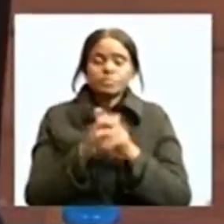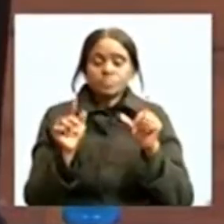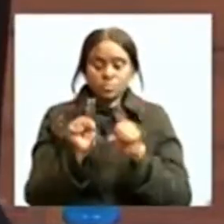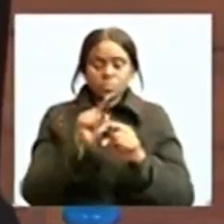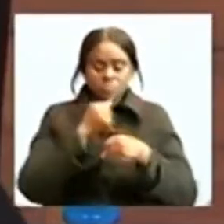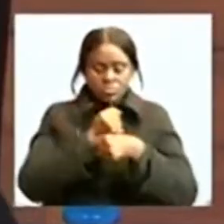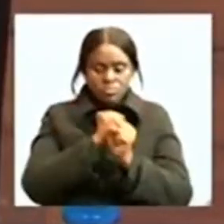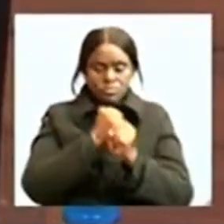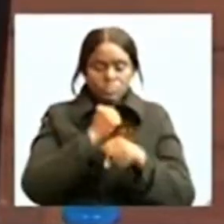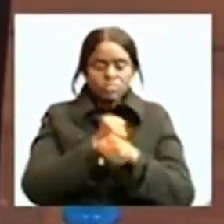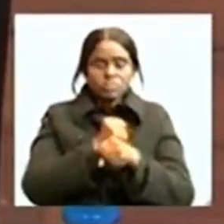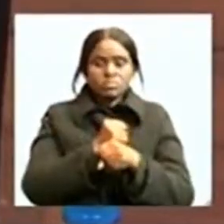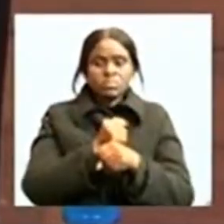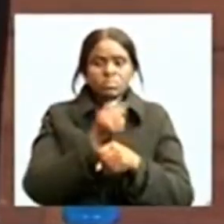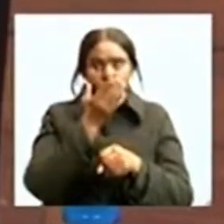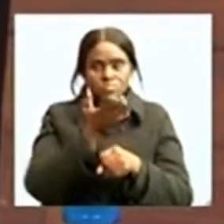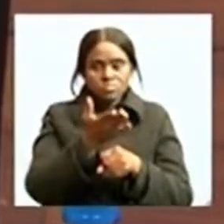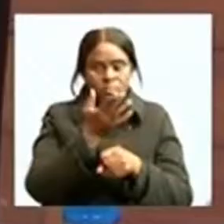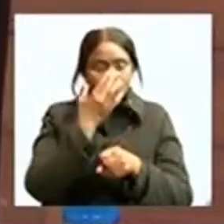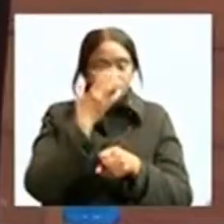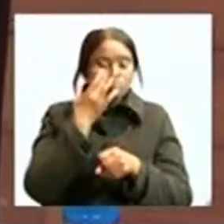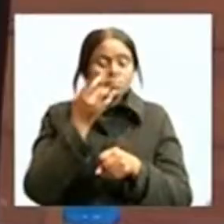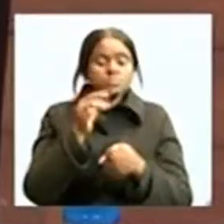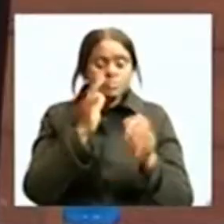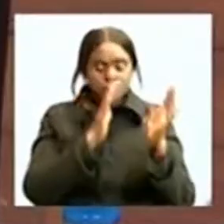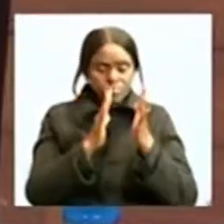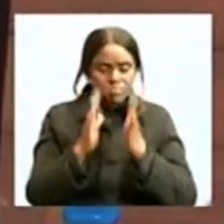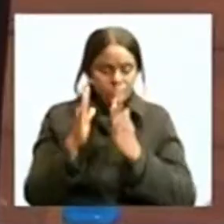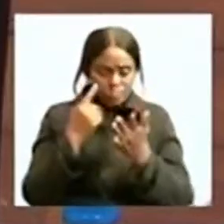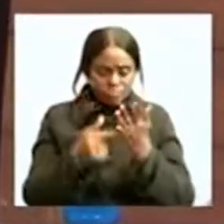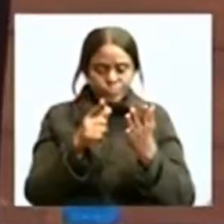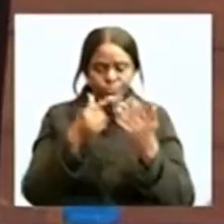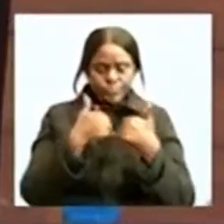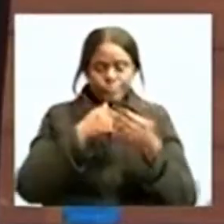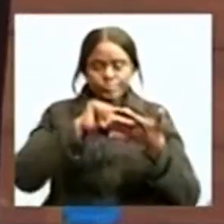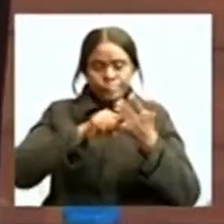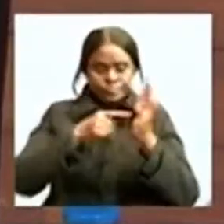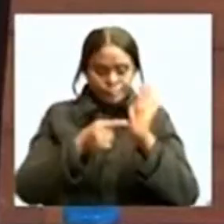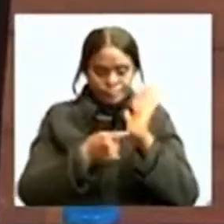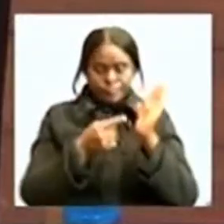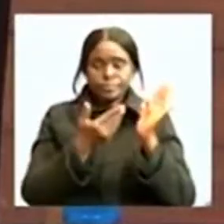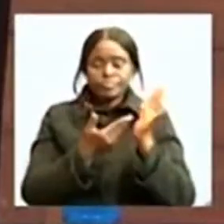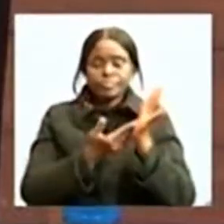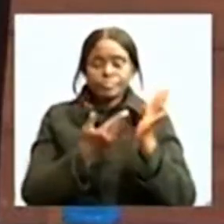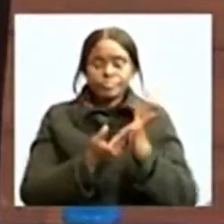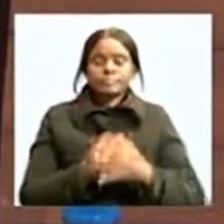met the major measures that you have highlighted here.